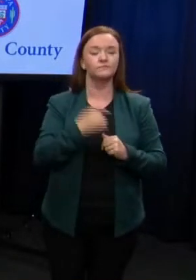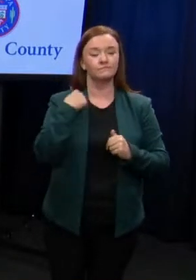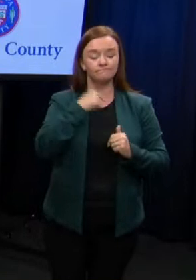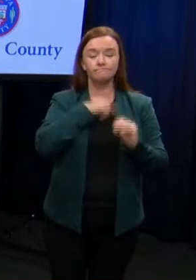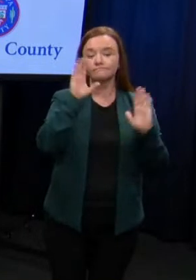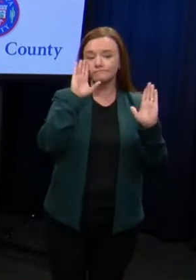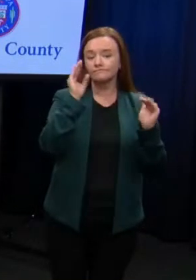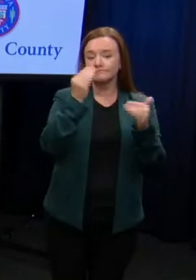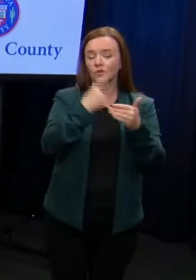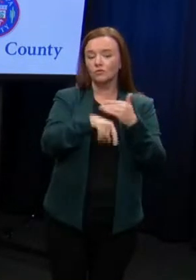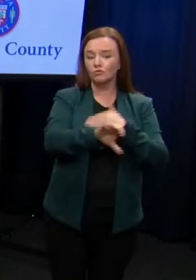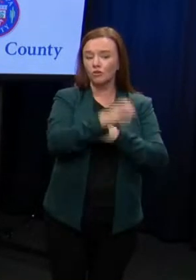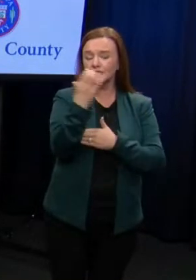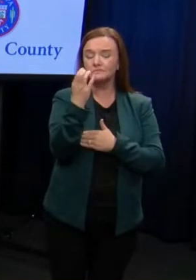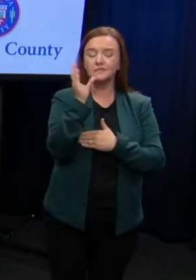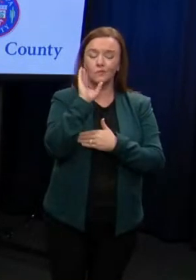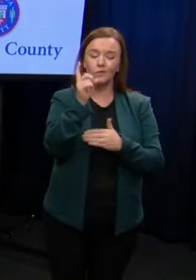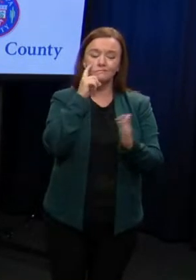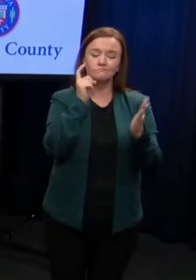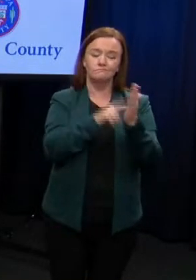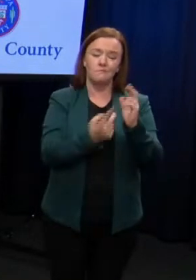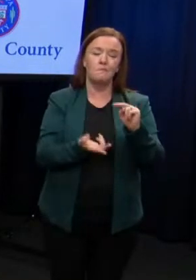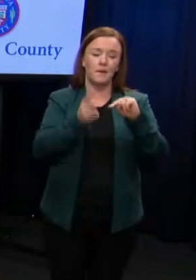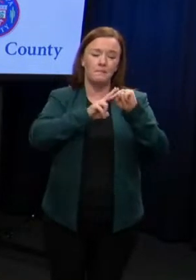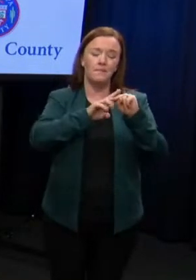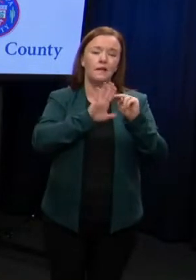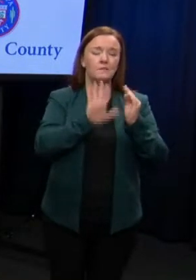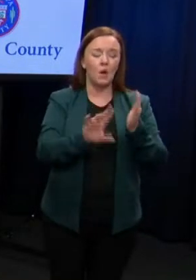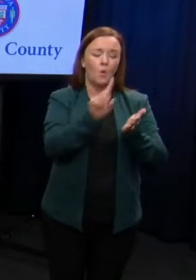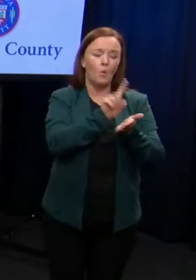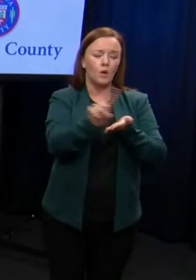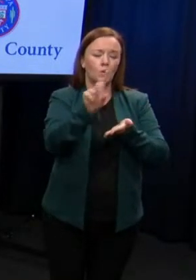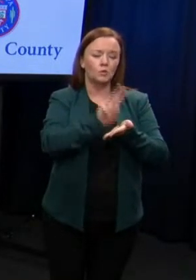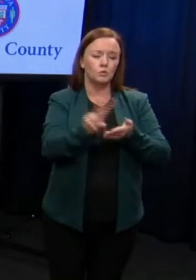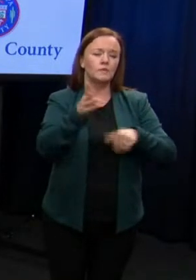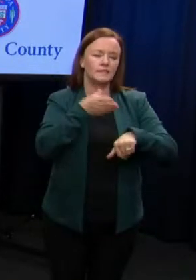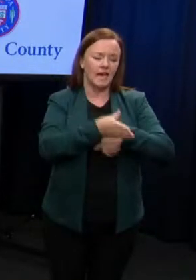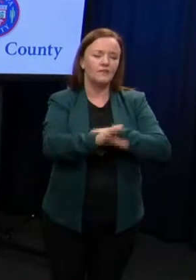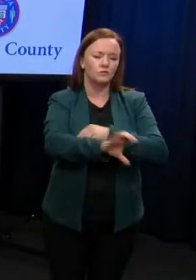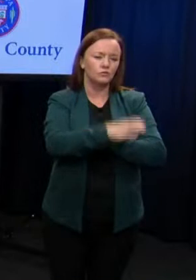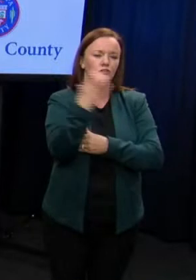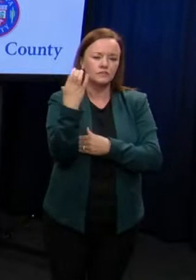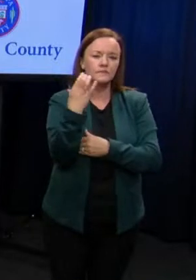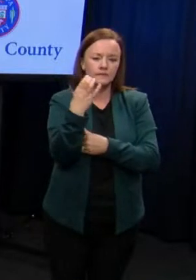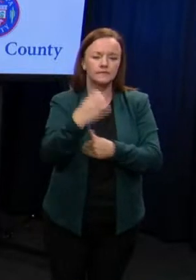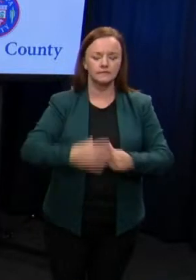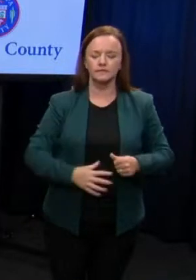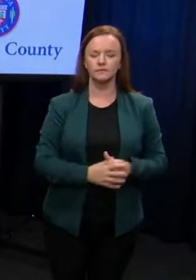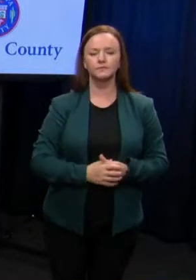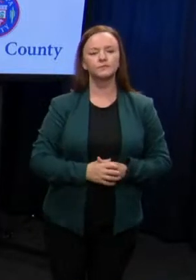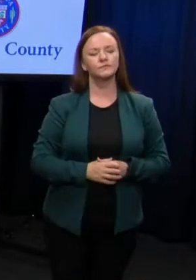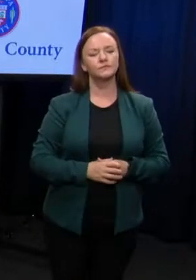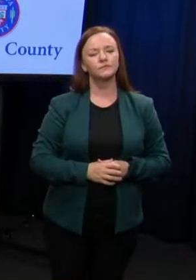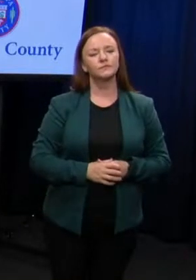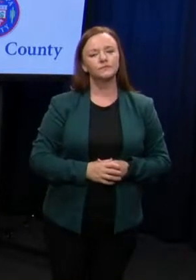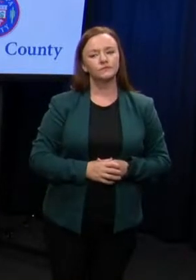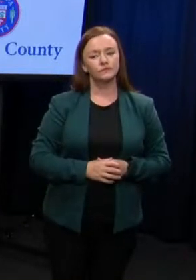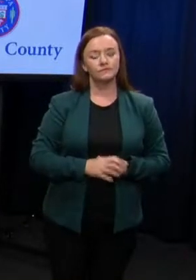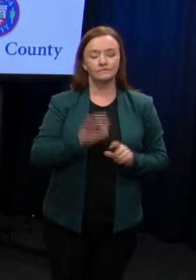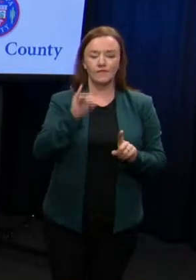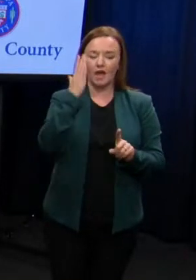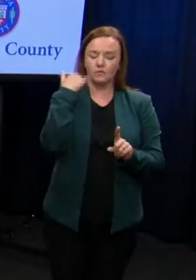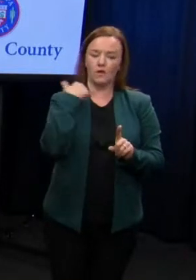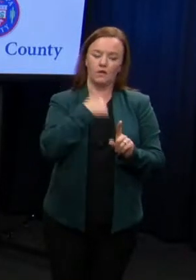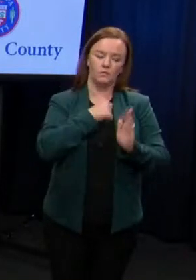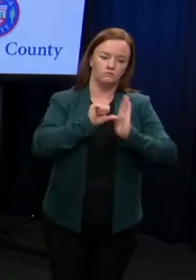a rise about 1 to 2 weeks following the winter holidays. And that's why it's